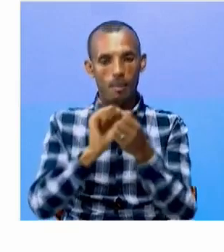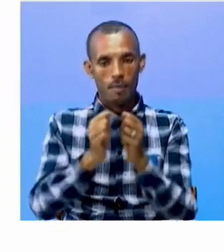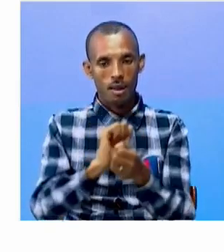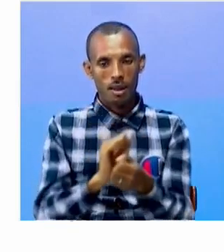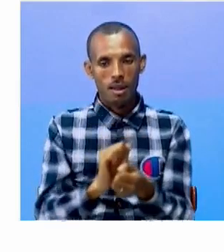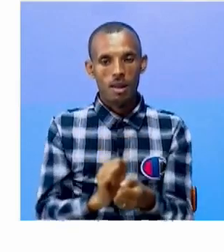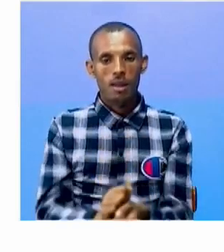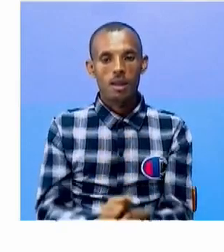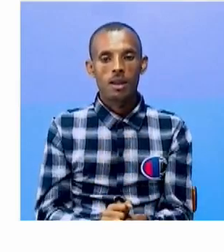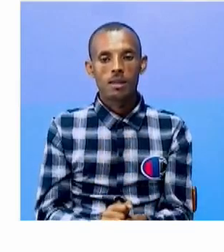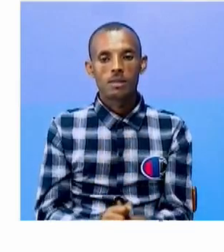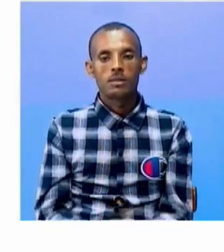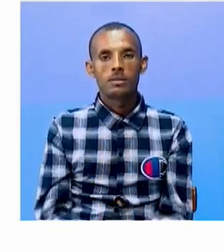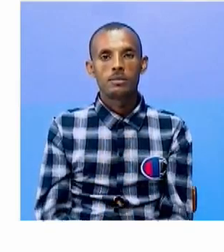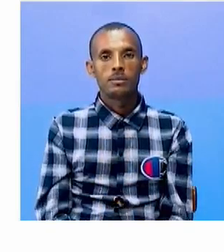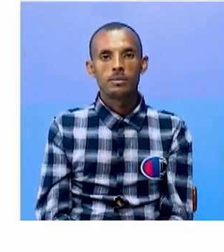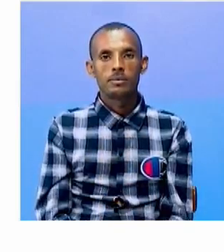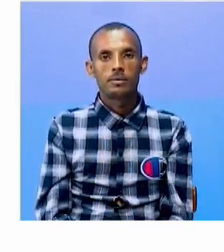term